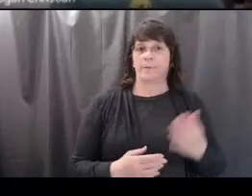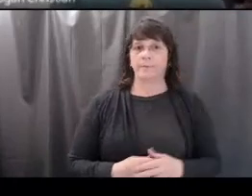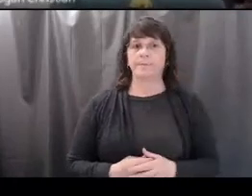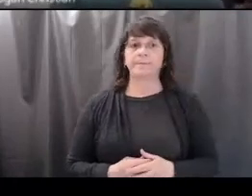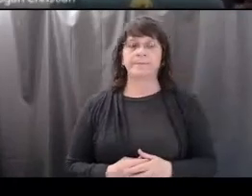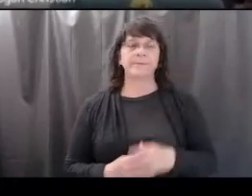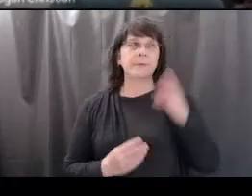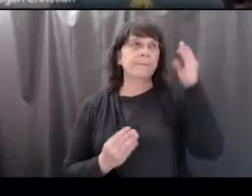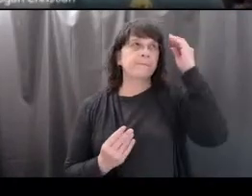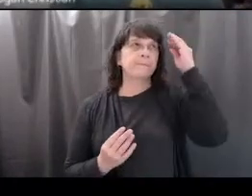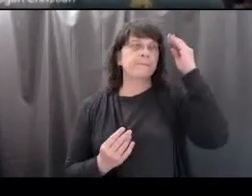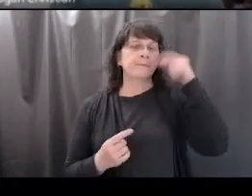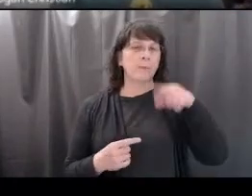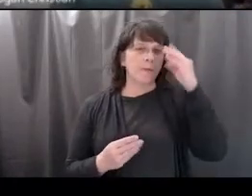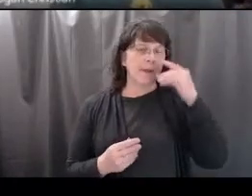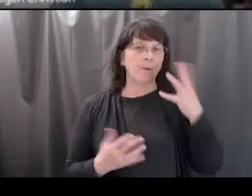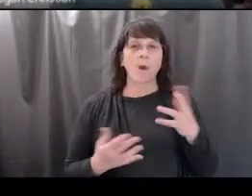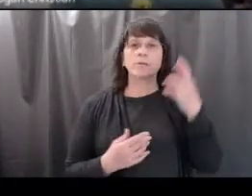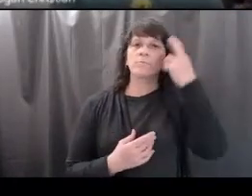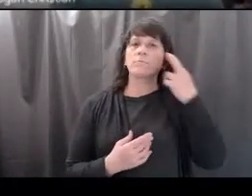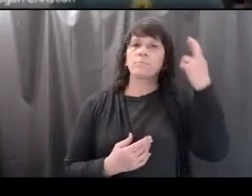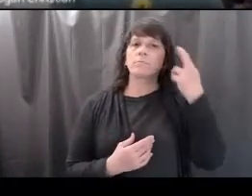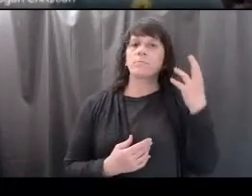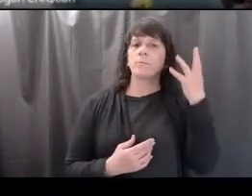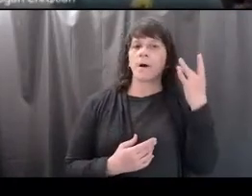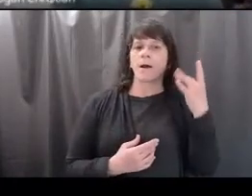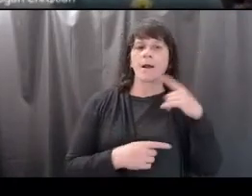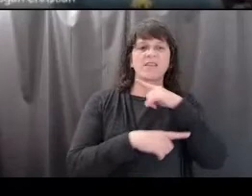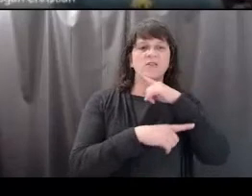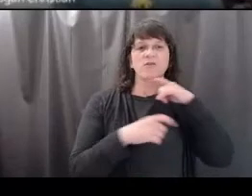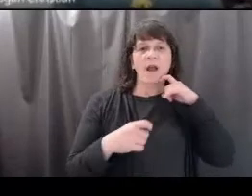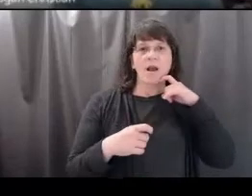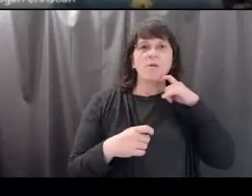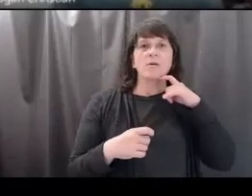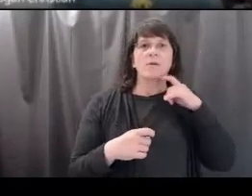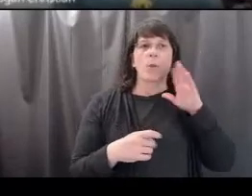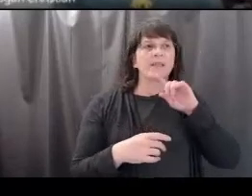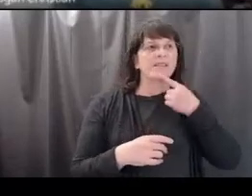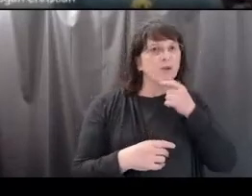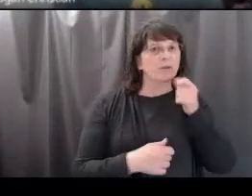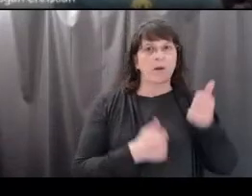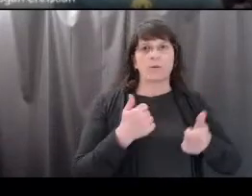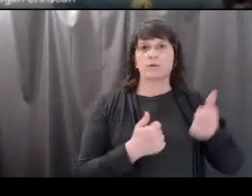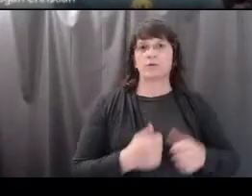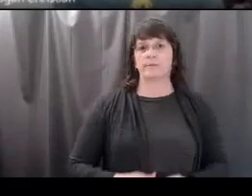So give you a sec to think, what are some factors that determine how severe a drought will be?